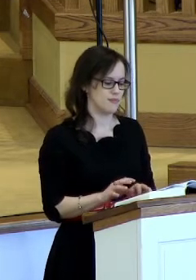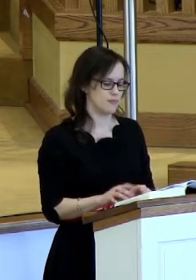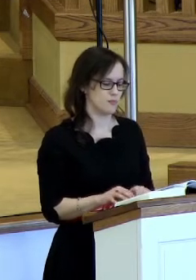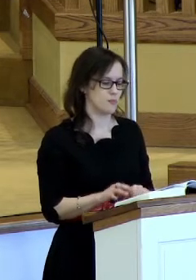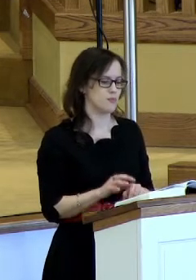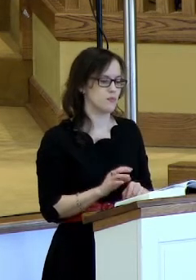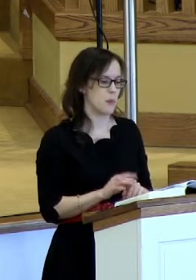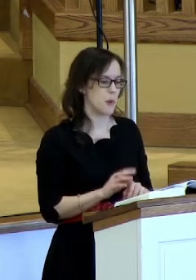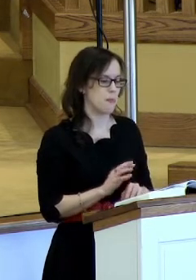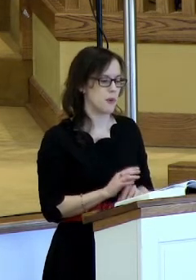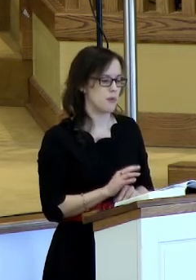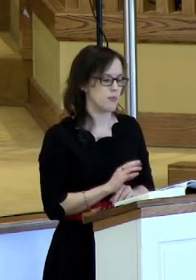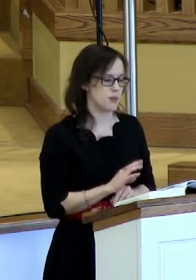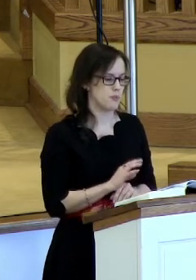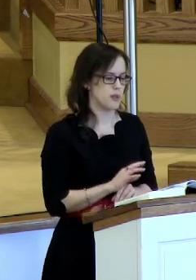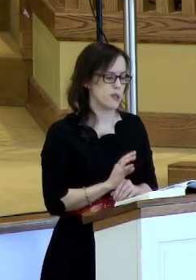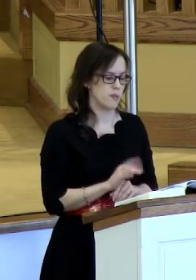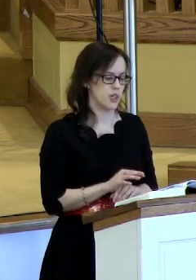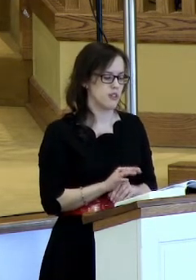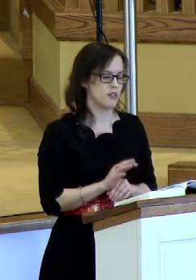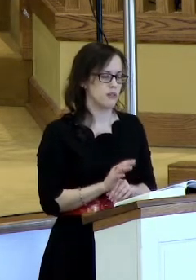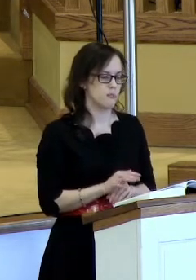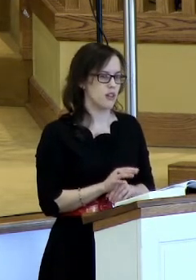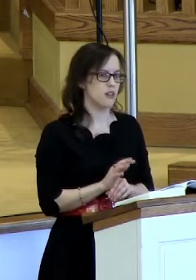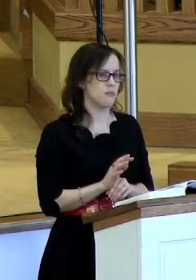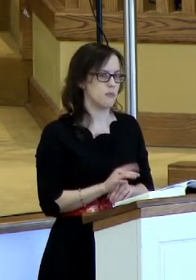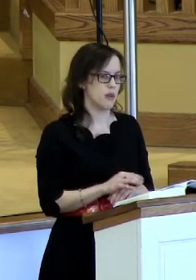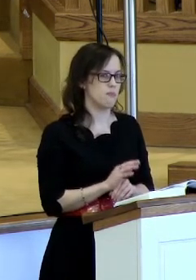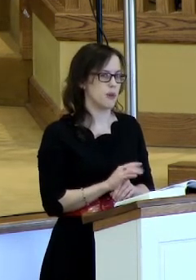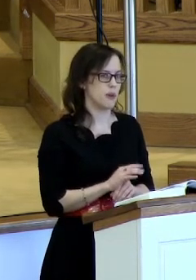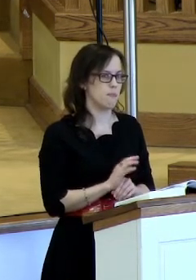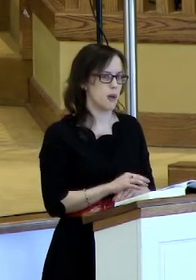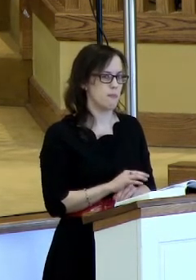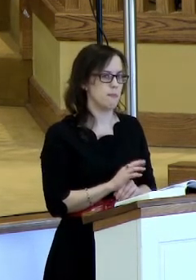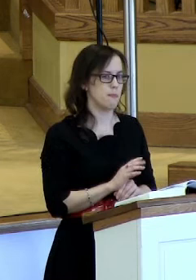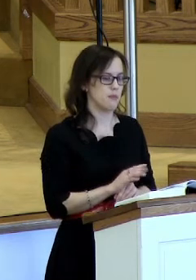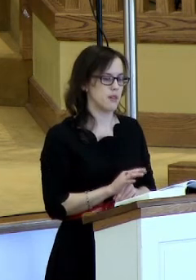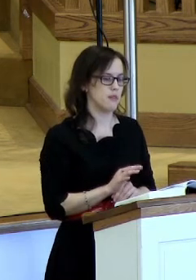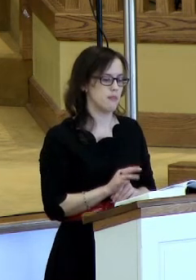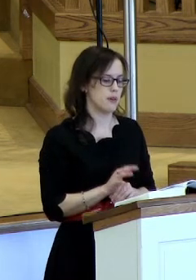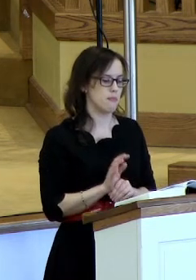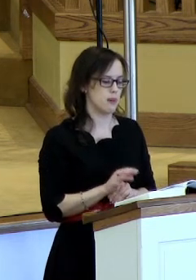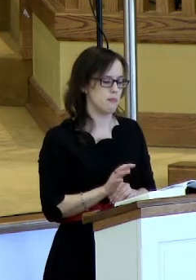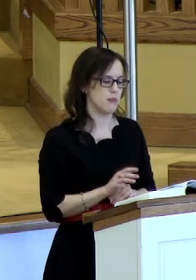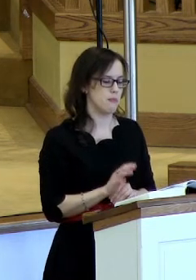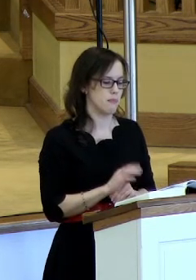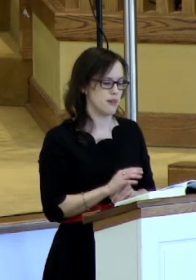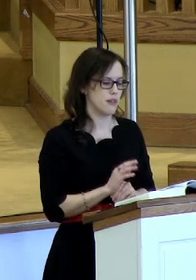Thank you.